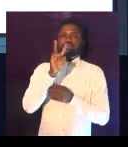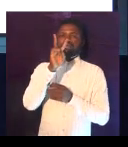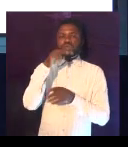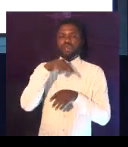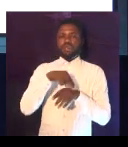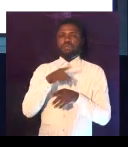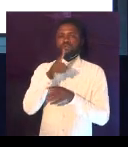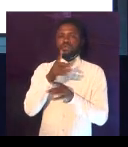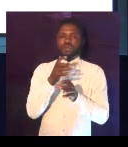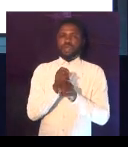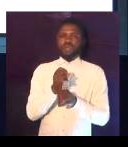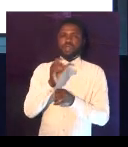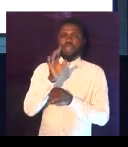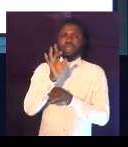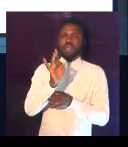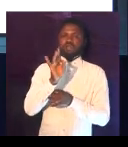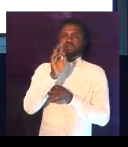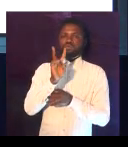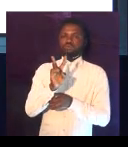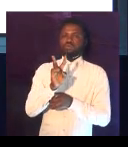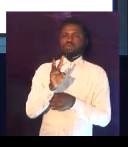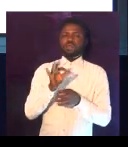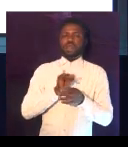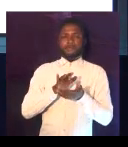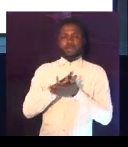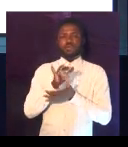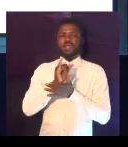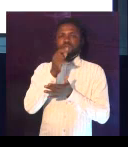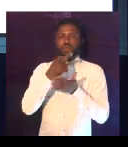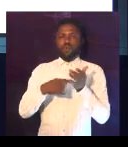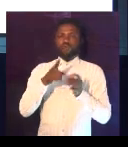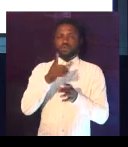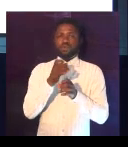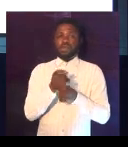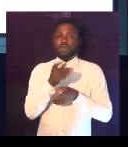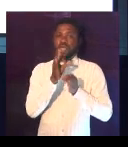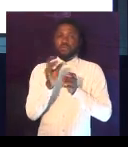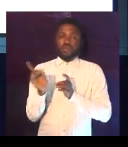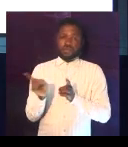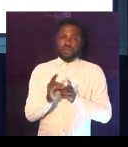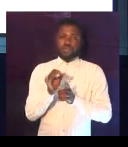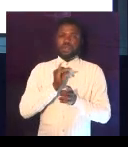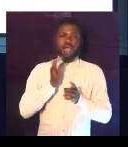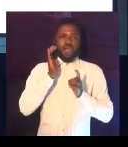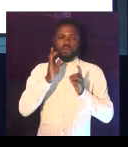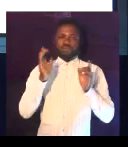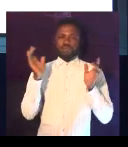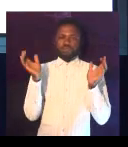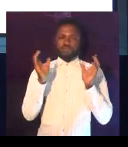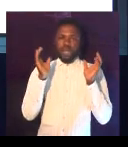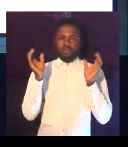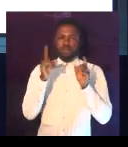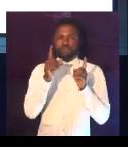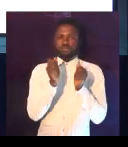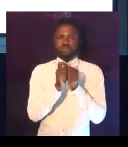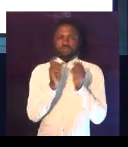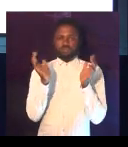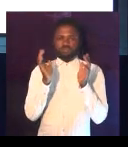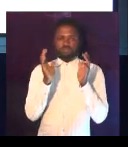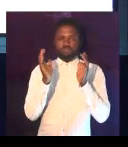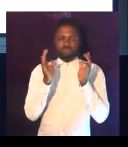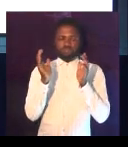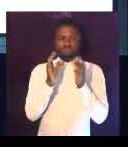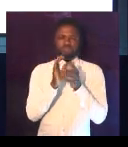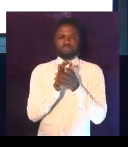14 2 times. You get 82. I believe that's what you got. If you did, then I'm going to celebrate you with a